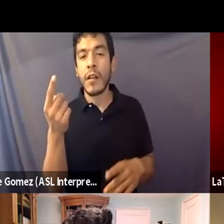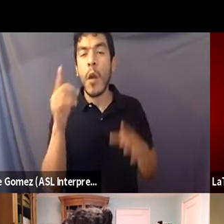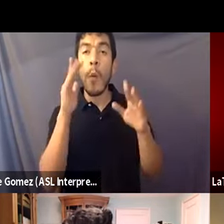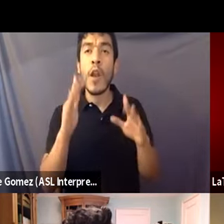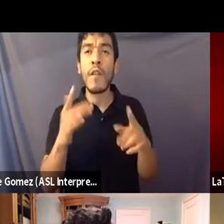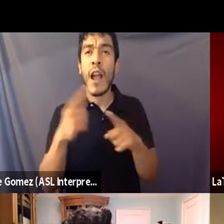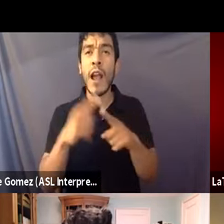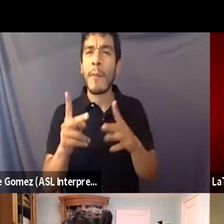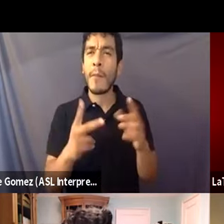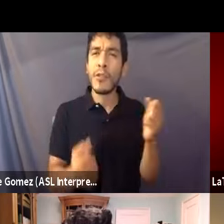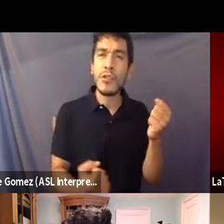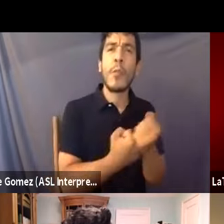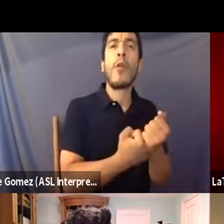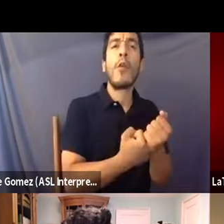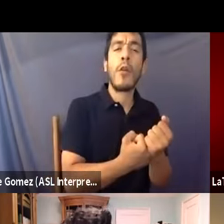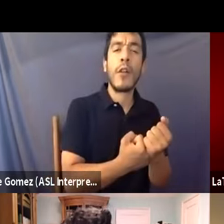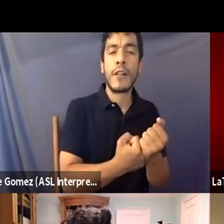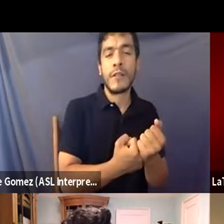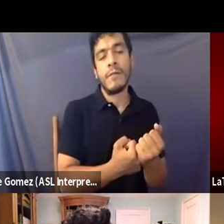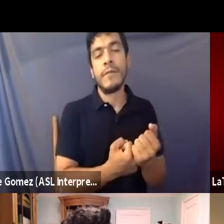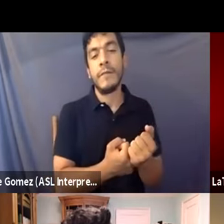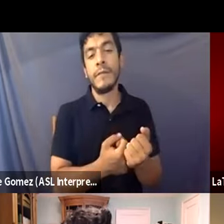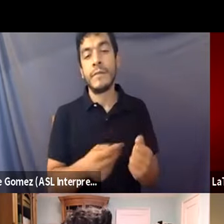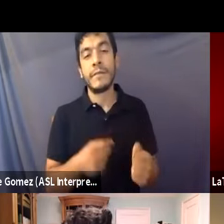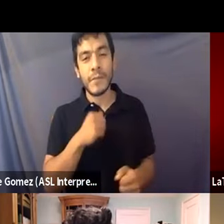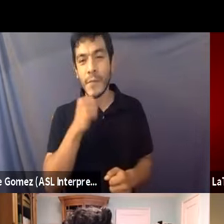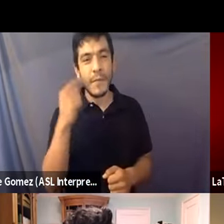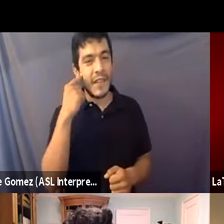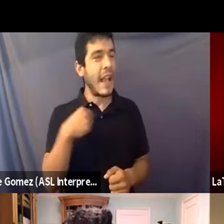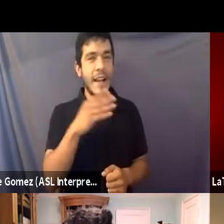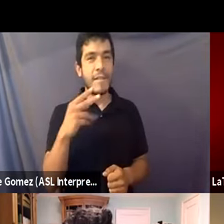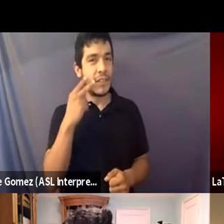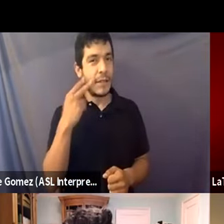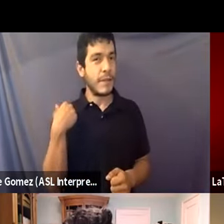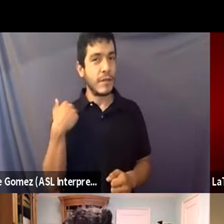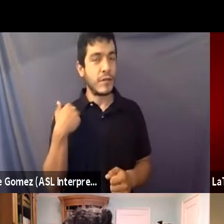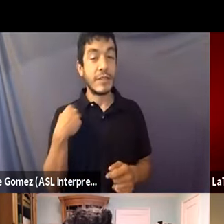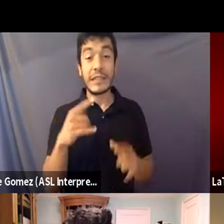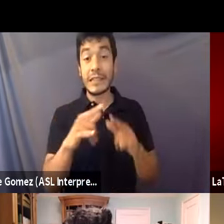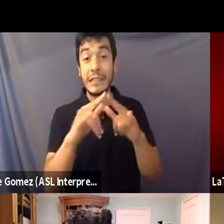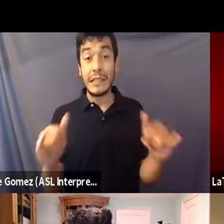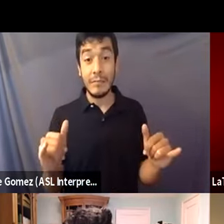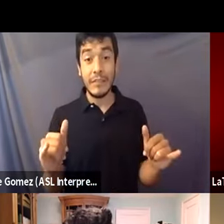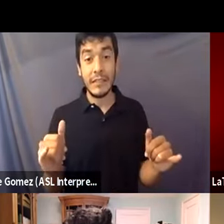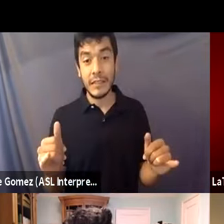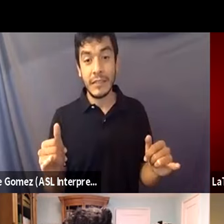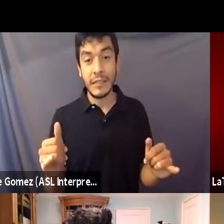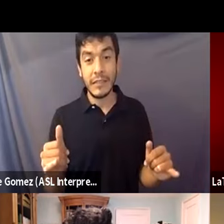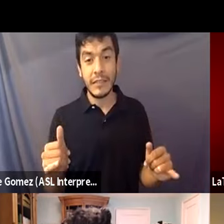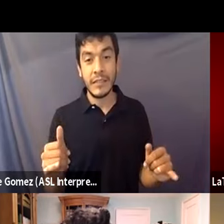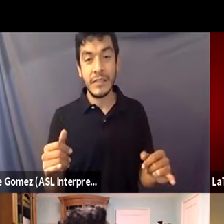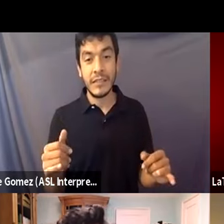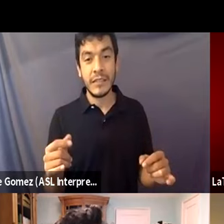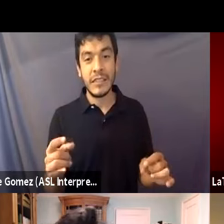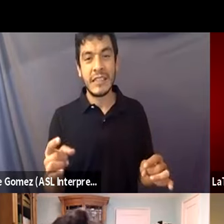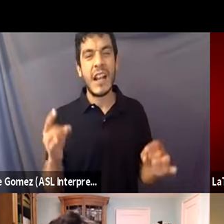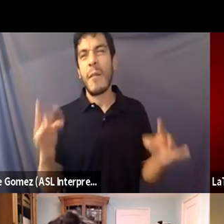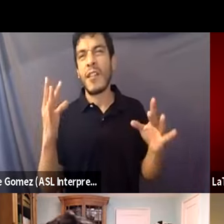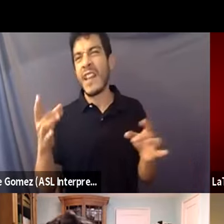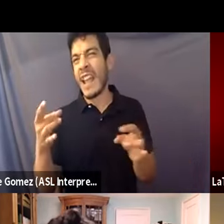that I don't think I've ever really seen. And at the same time, we get a massive amounts of hate mail,